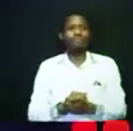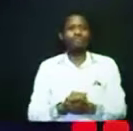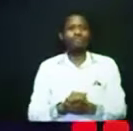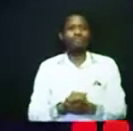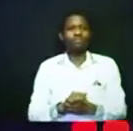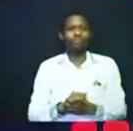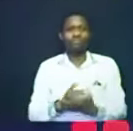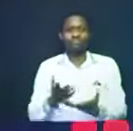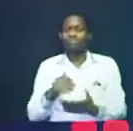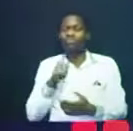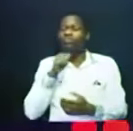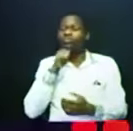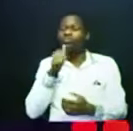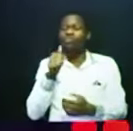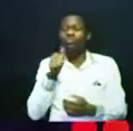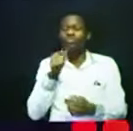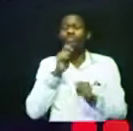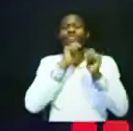of wisdom.